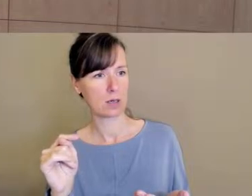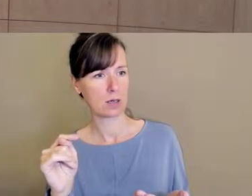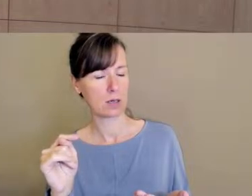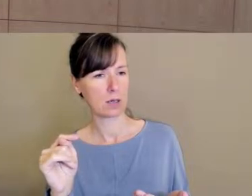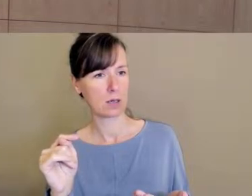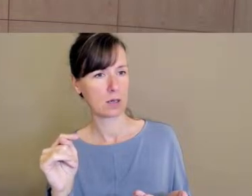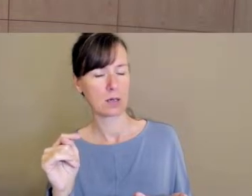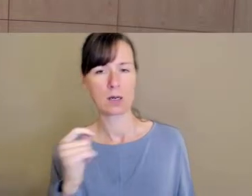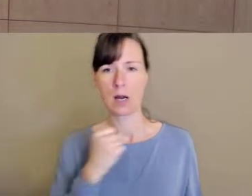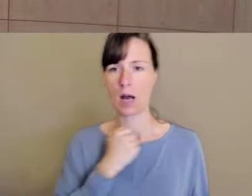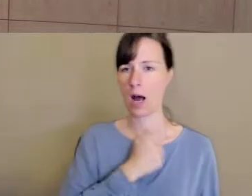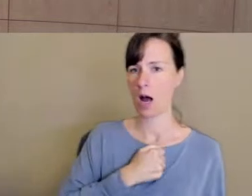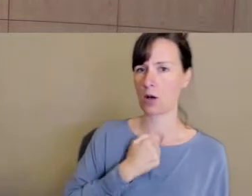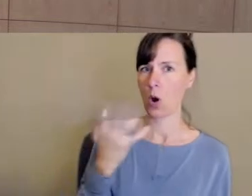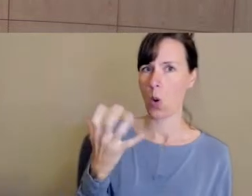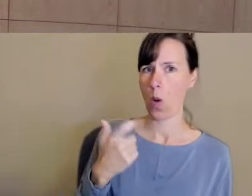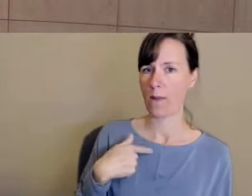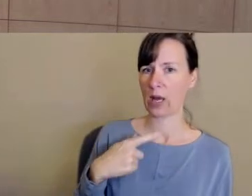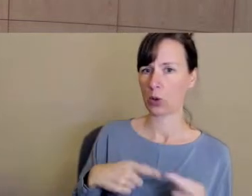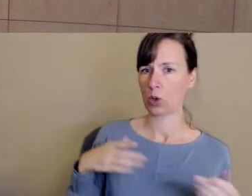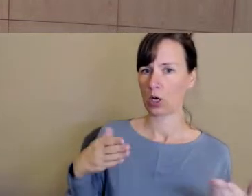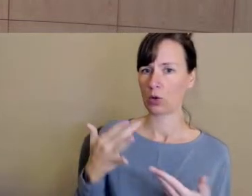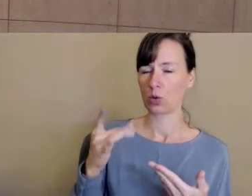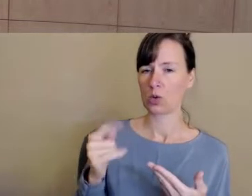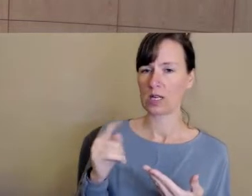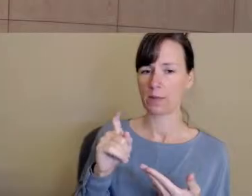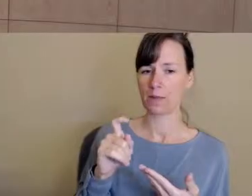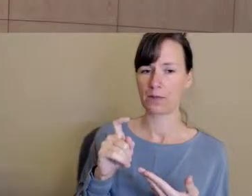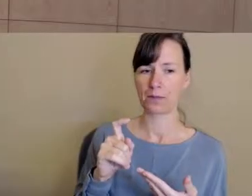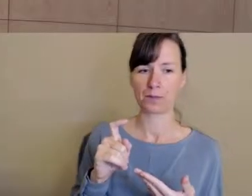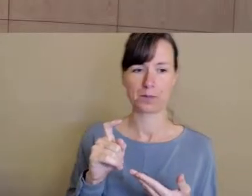I'm sorry, you would like me to introduce it?